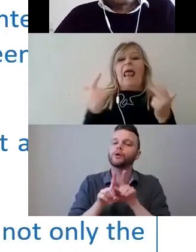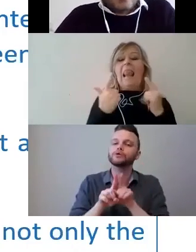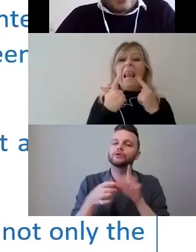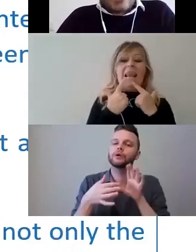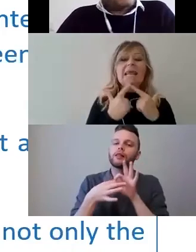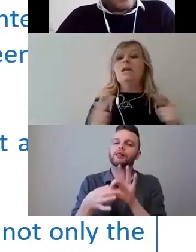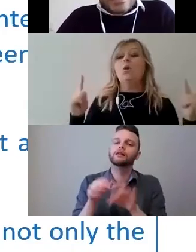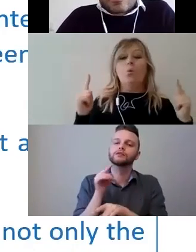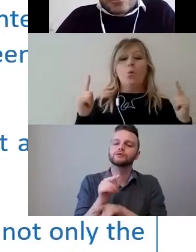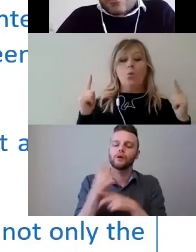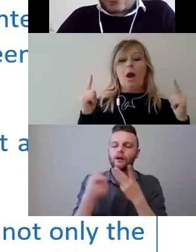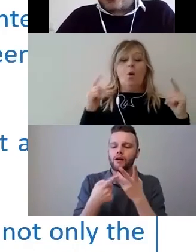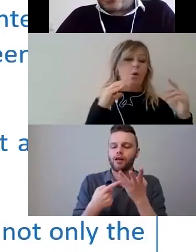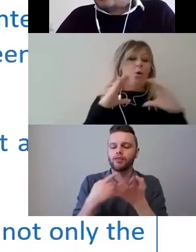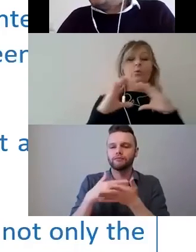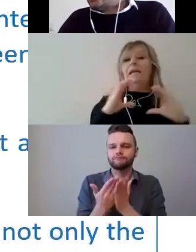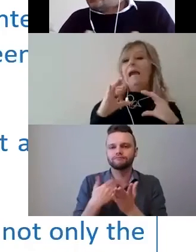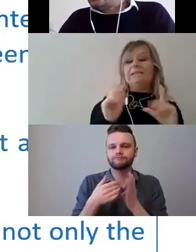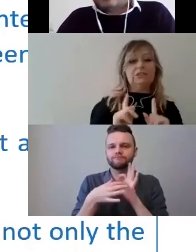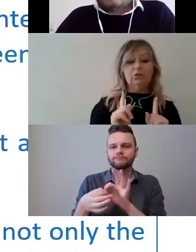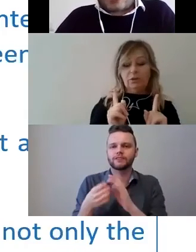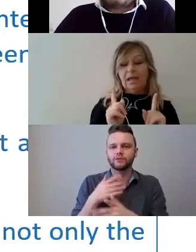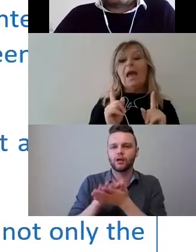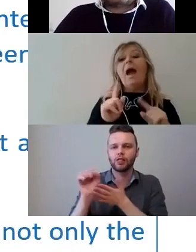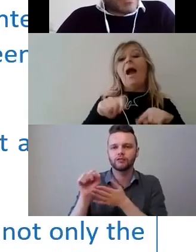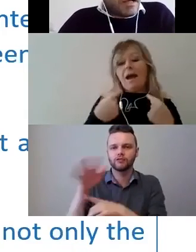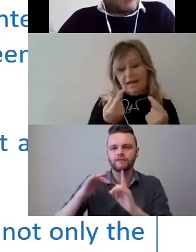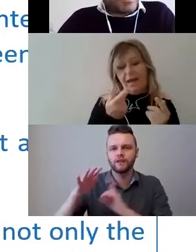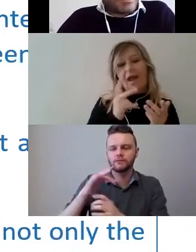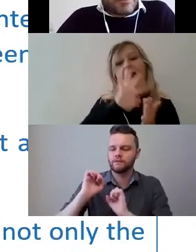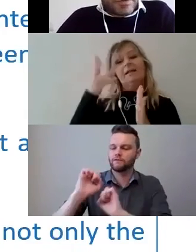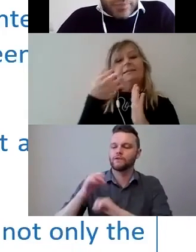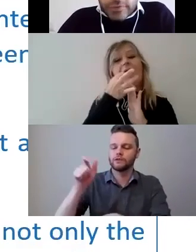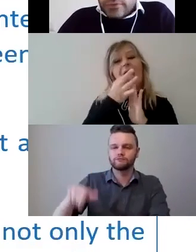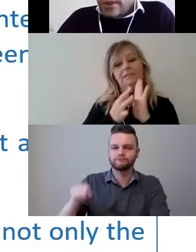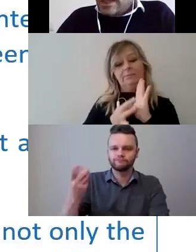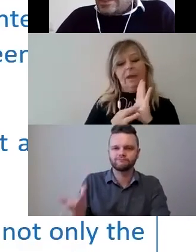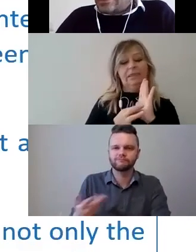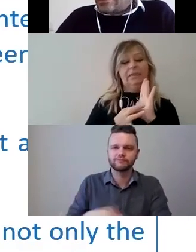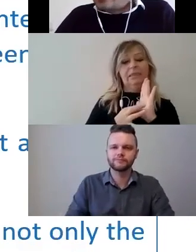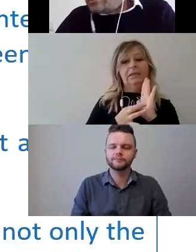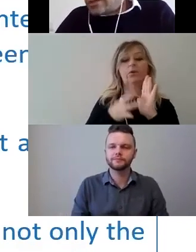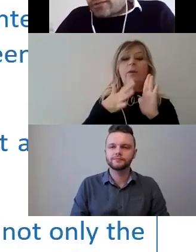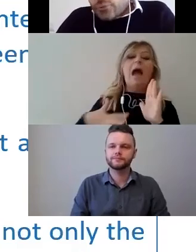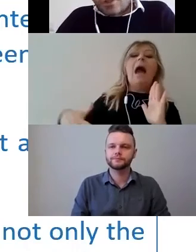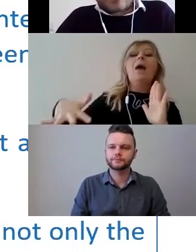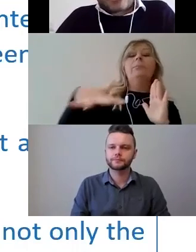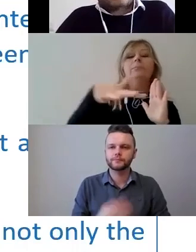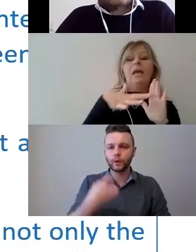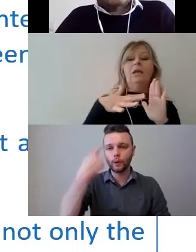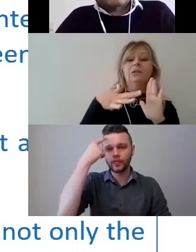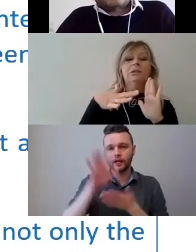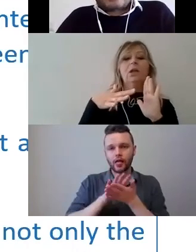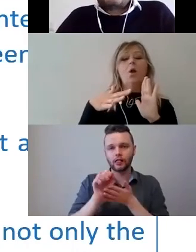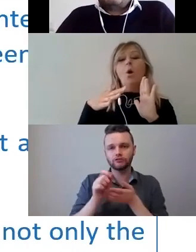to other aspects more connected to the cultural environment of the person. We think that the role of the